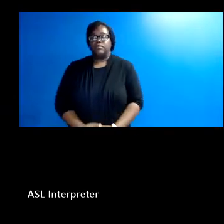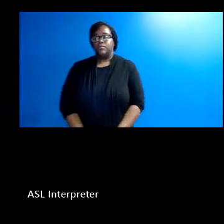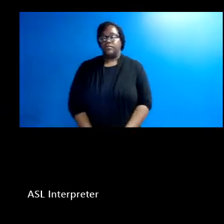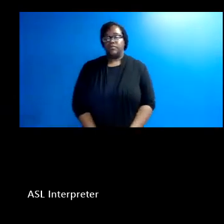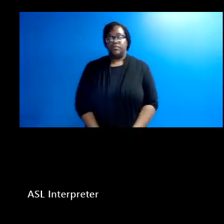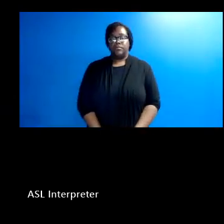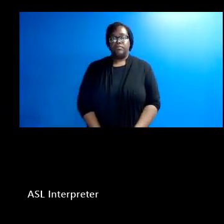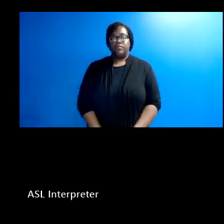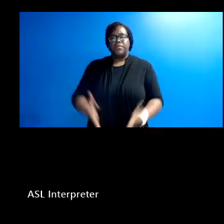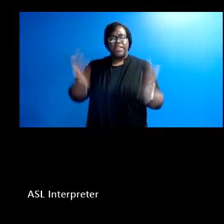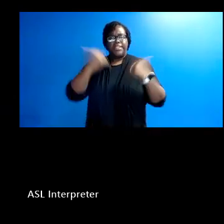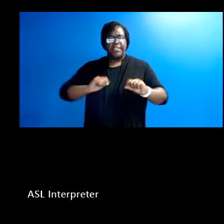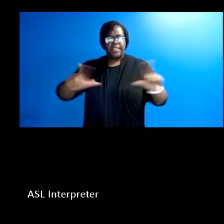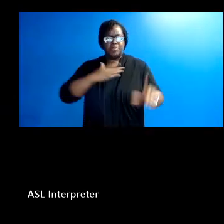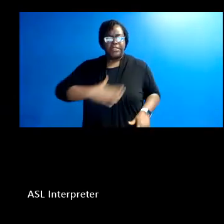Next slide.